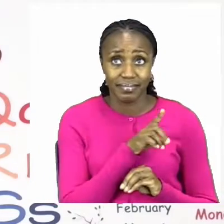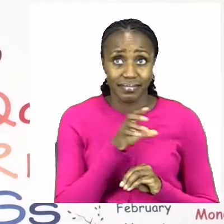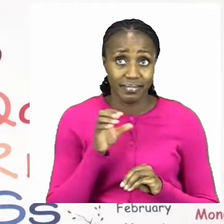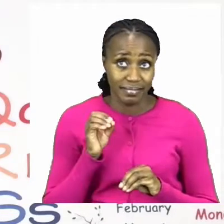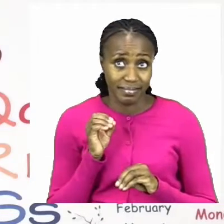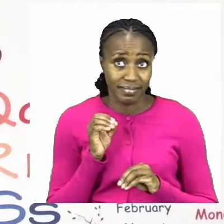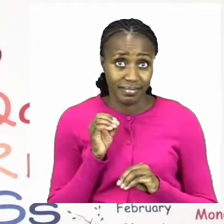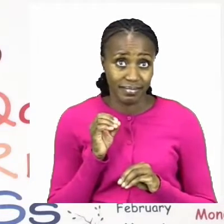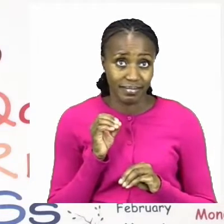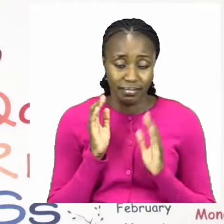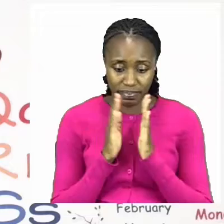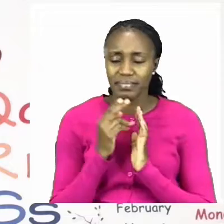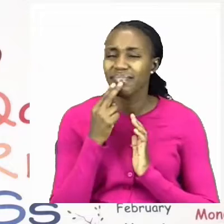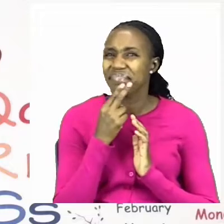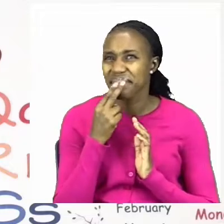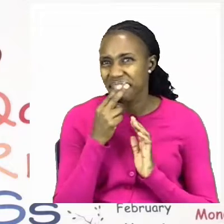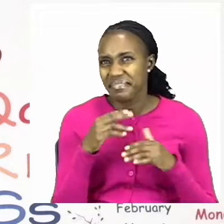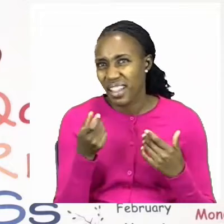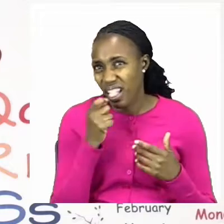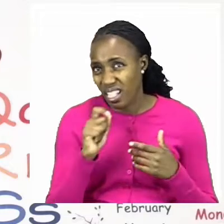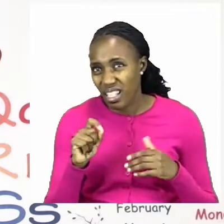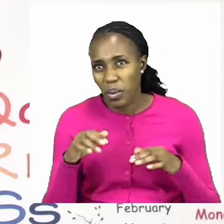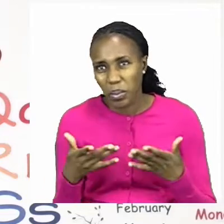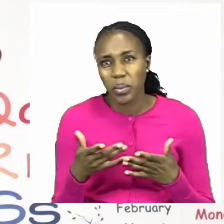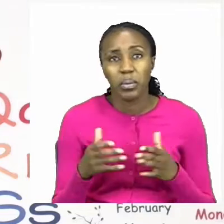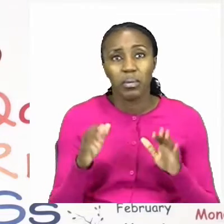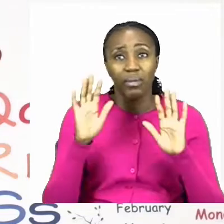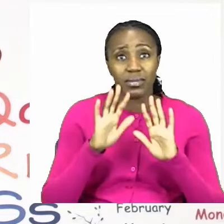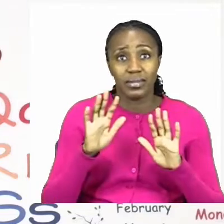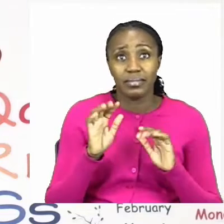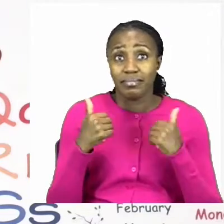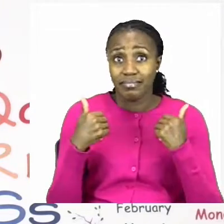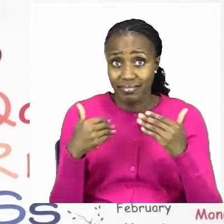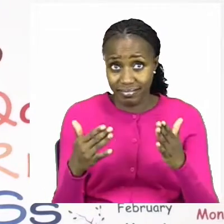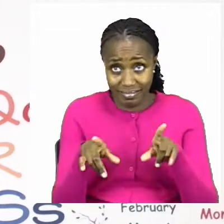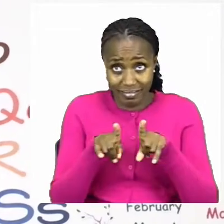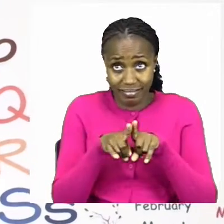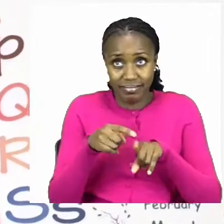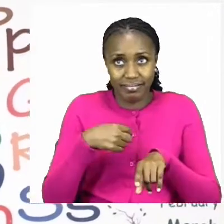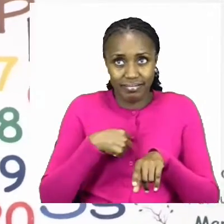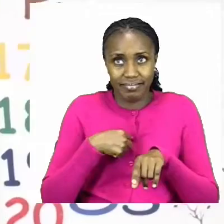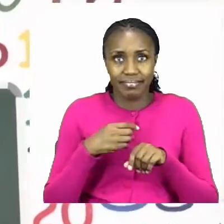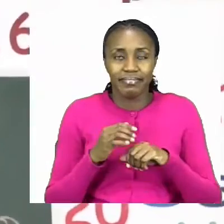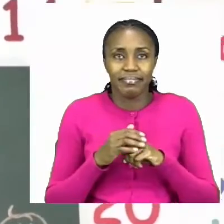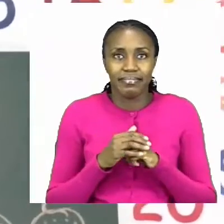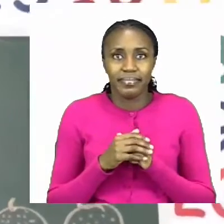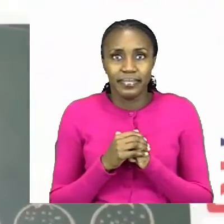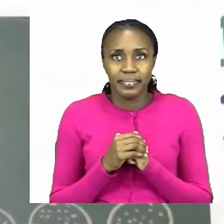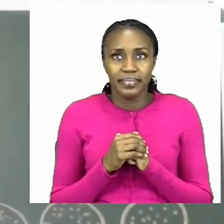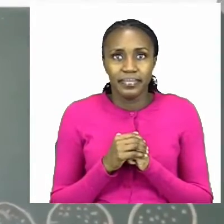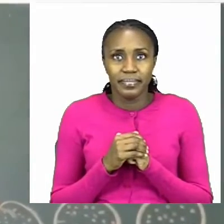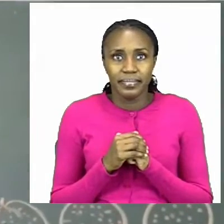to take your pencils or crayons and start all the way up there with your number 1. Now